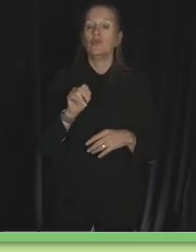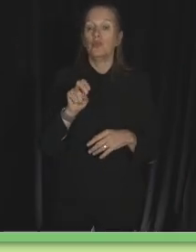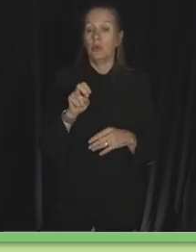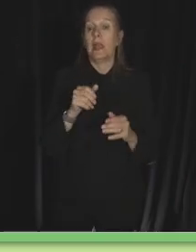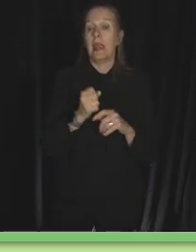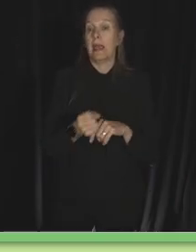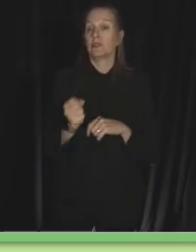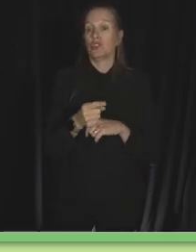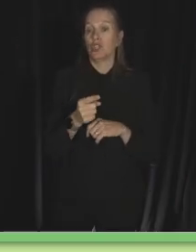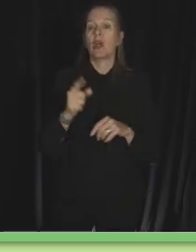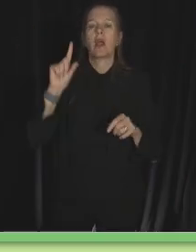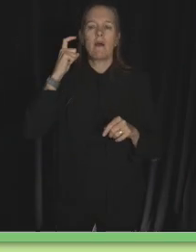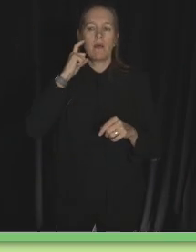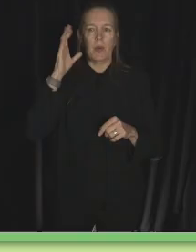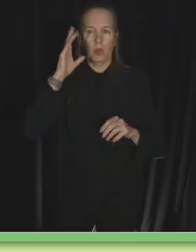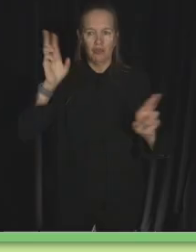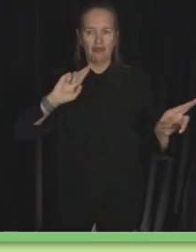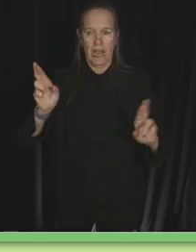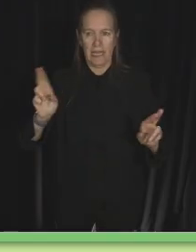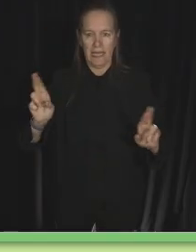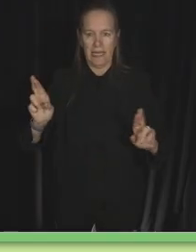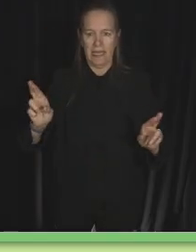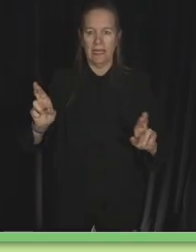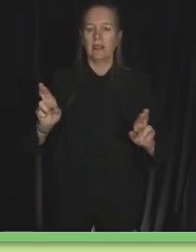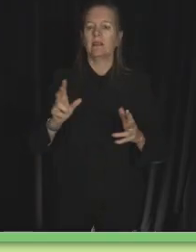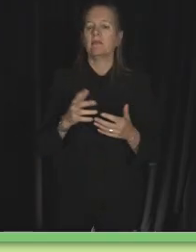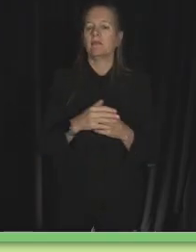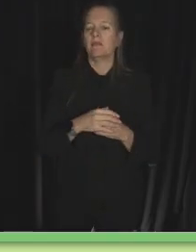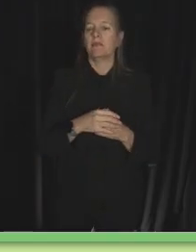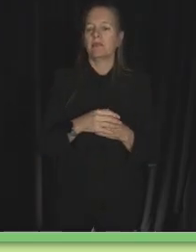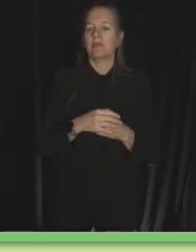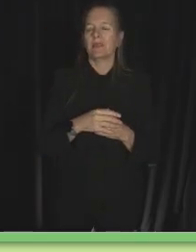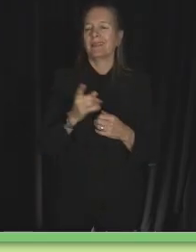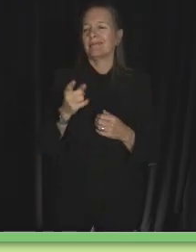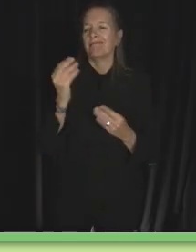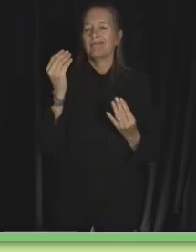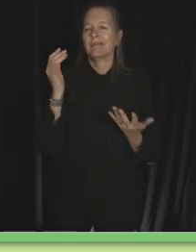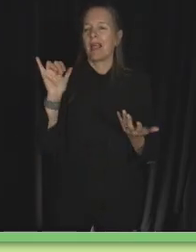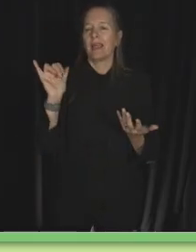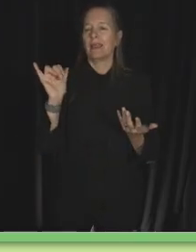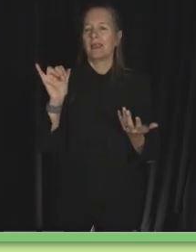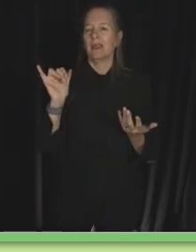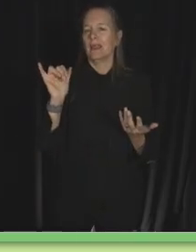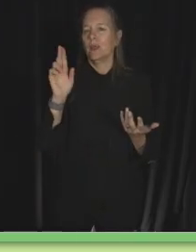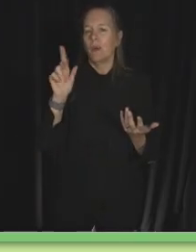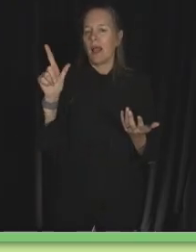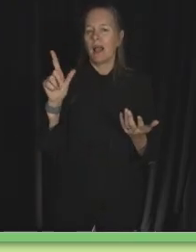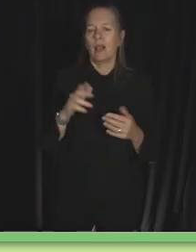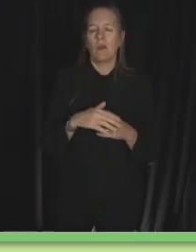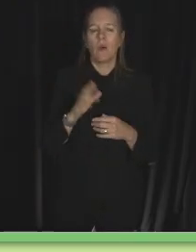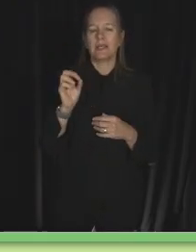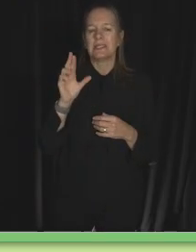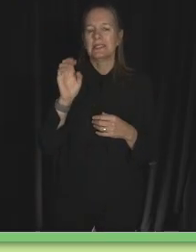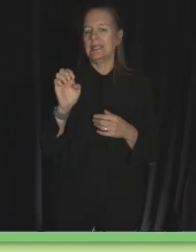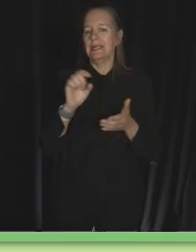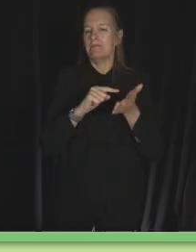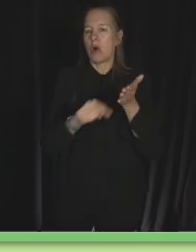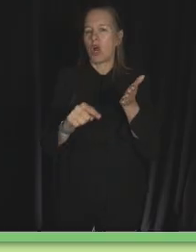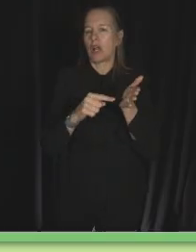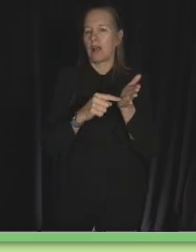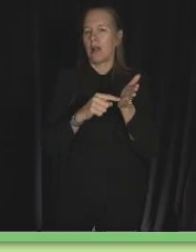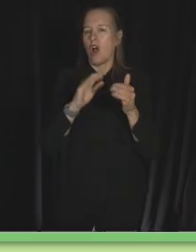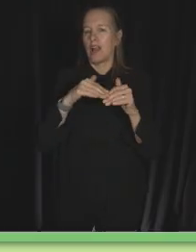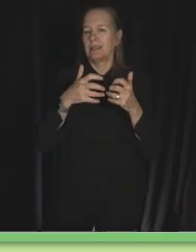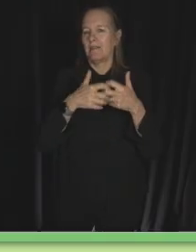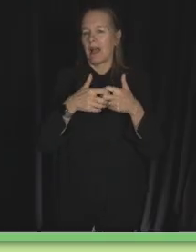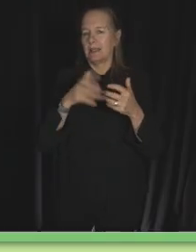government will finally be ready. The assessment bodies for this will be ready. Think of this like a UL or a CE mark on a device. You're going to get much the same thing